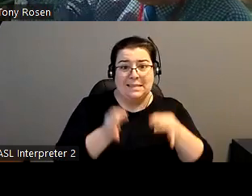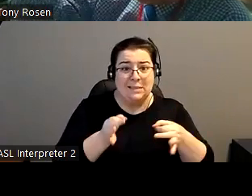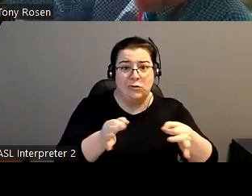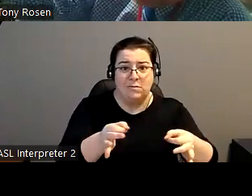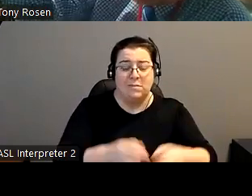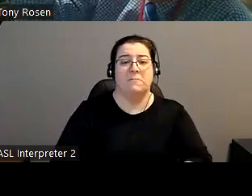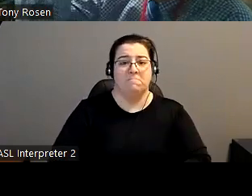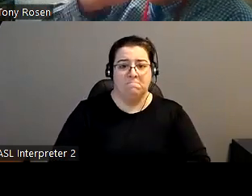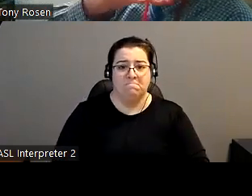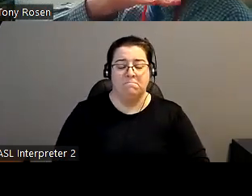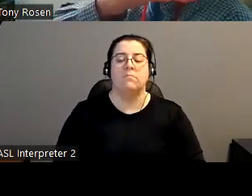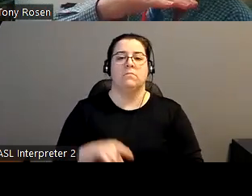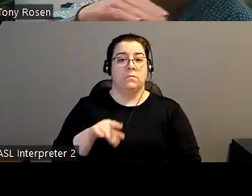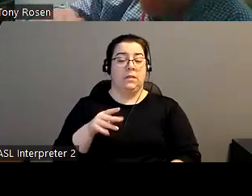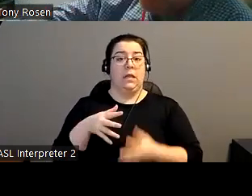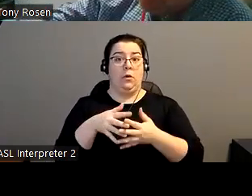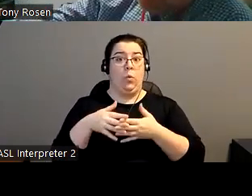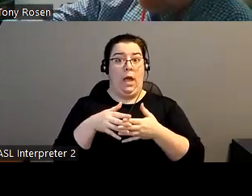begins with spouse, and then